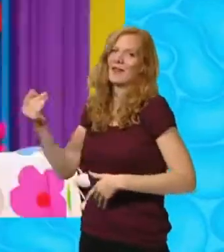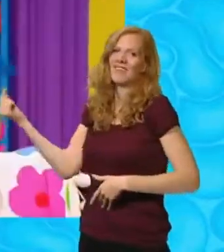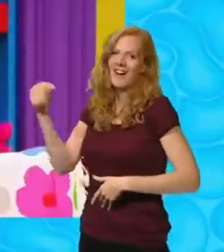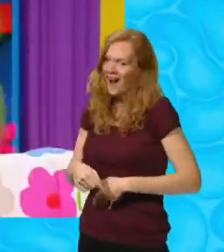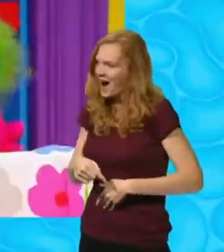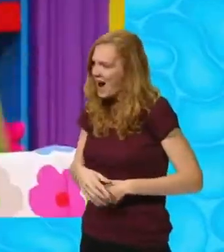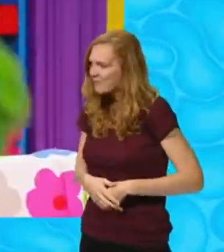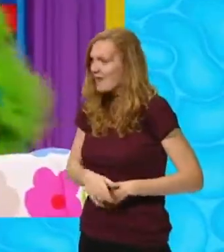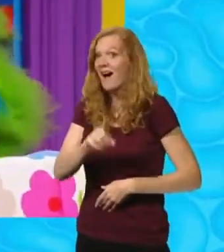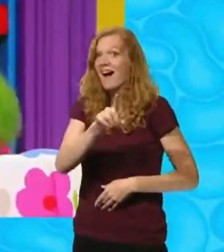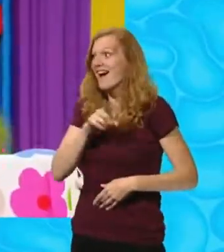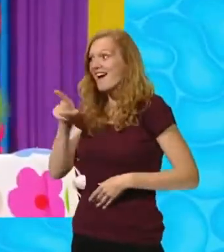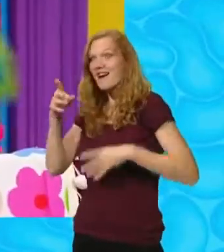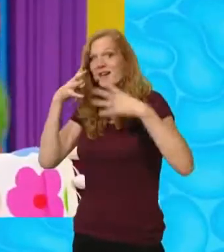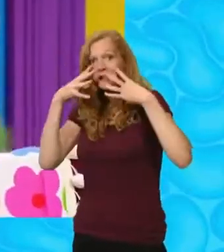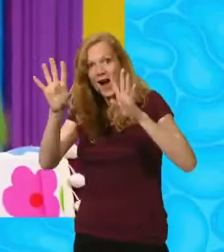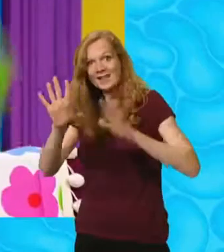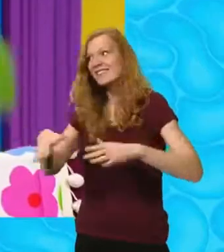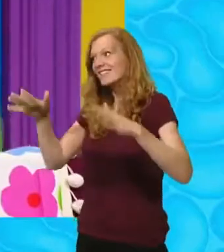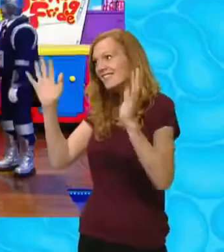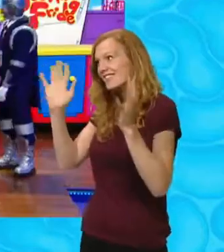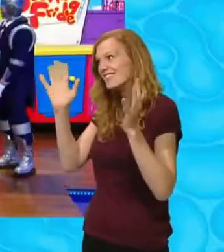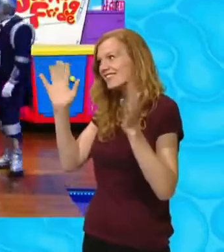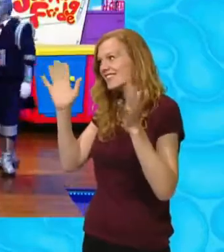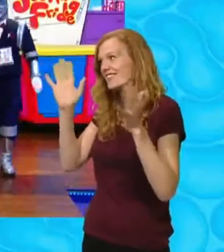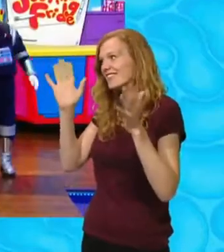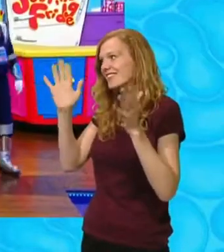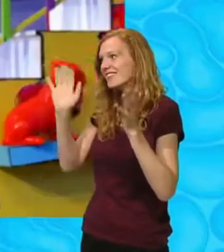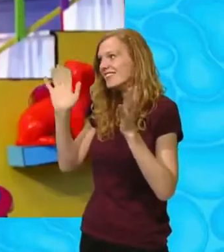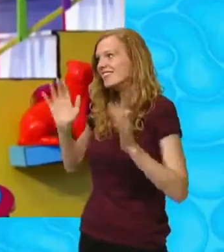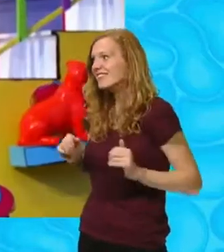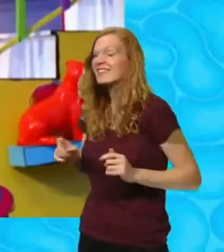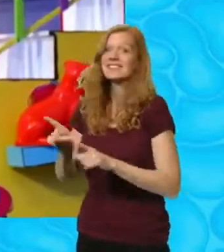Yay! Yeah, what about Little Monster? Over there! And Robert!